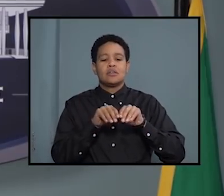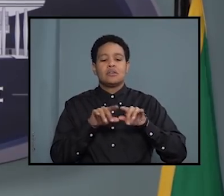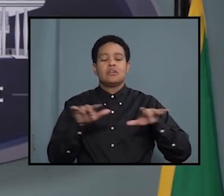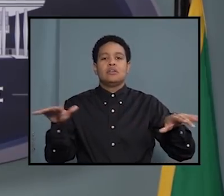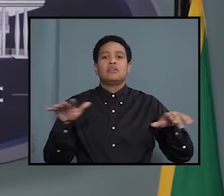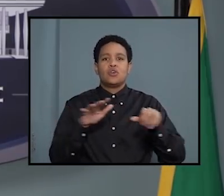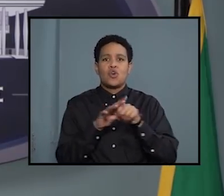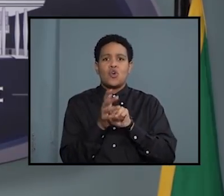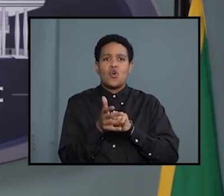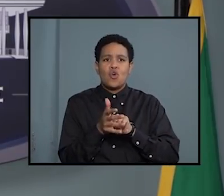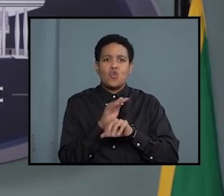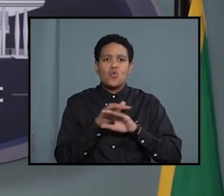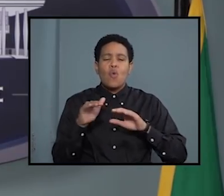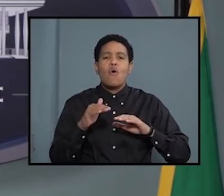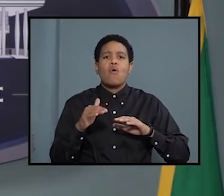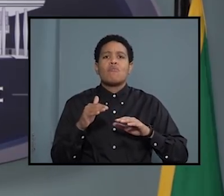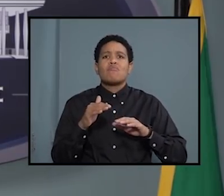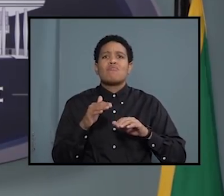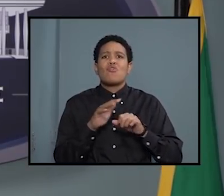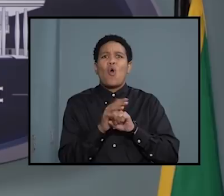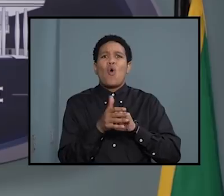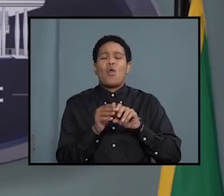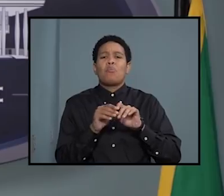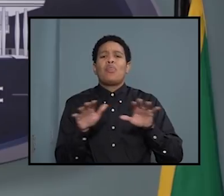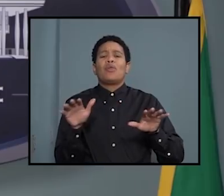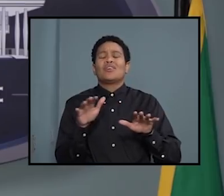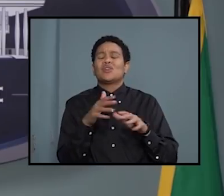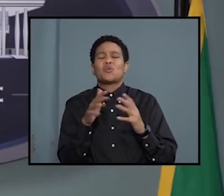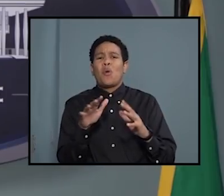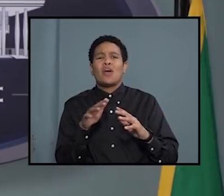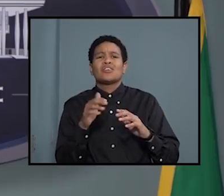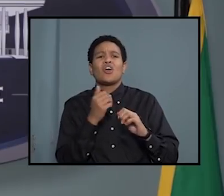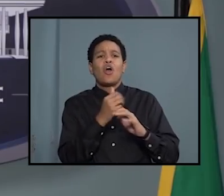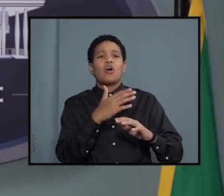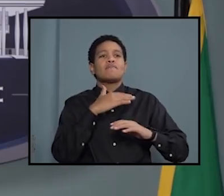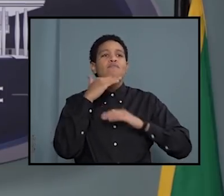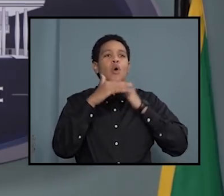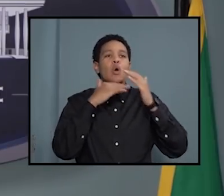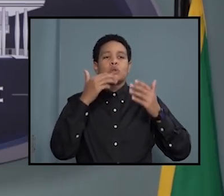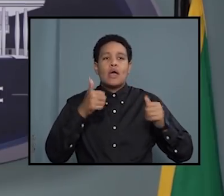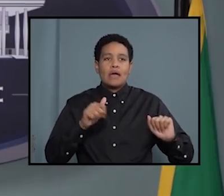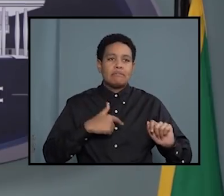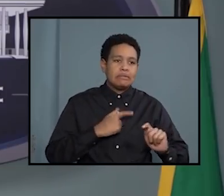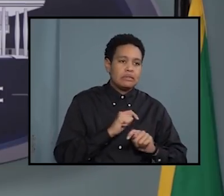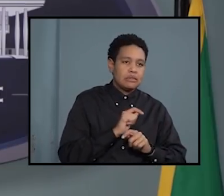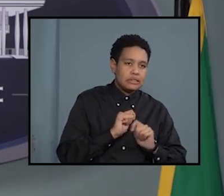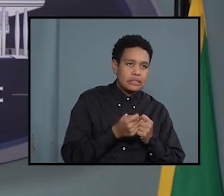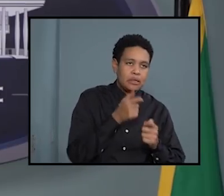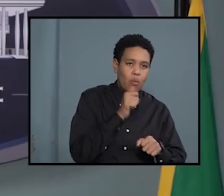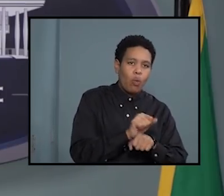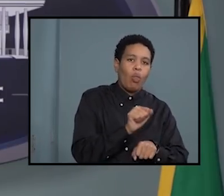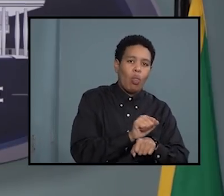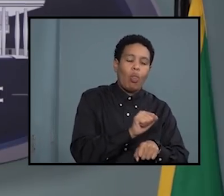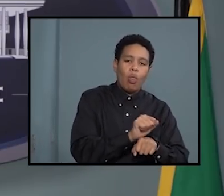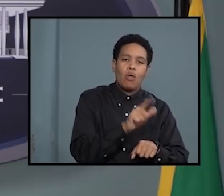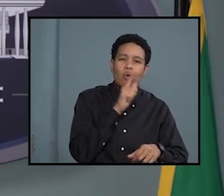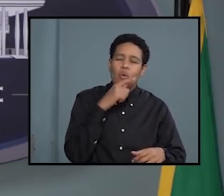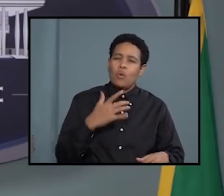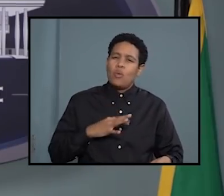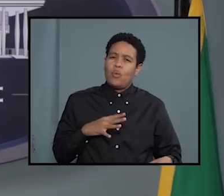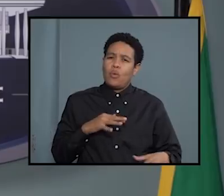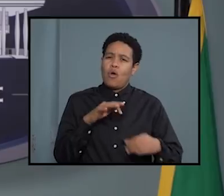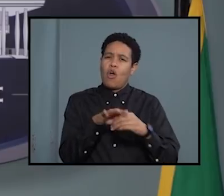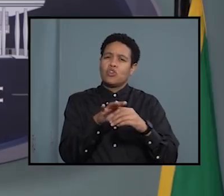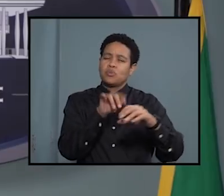way frustrate the efforts of those hard-working members of the team that make such a wonderful contribution